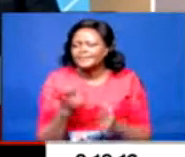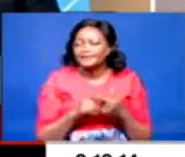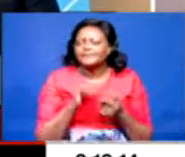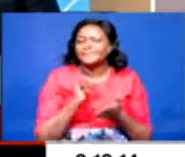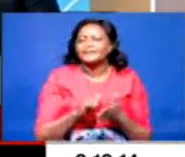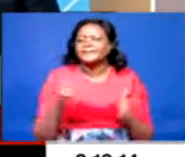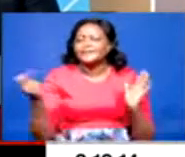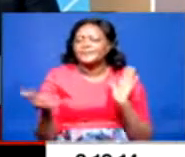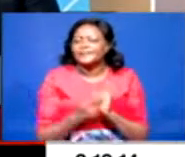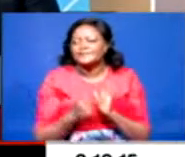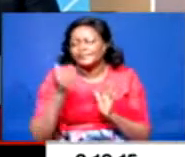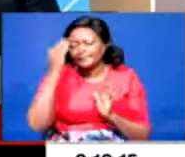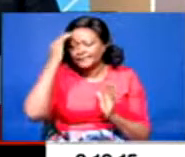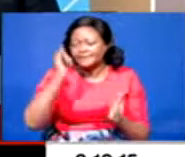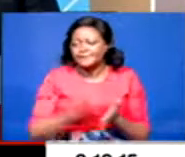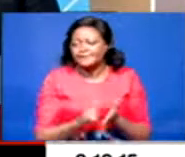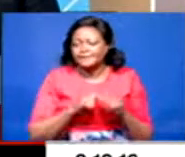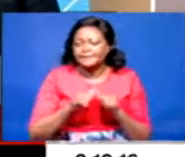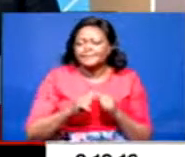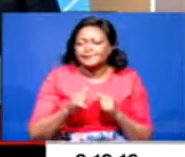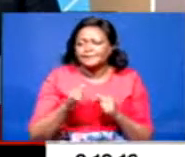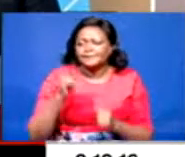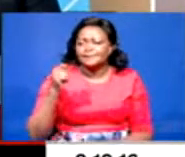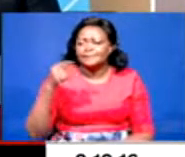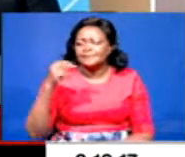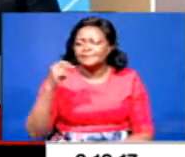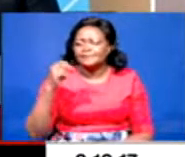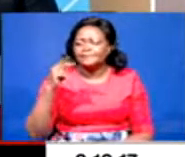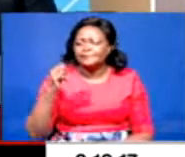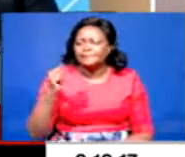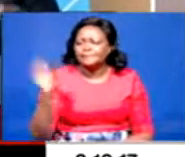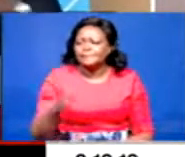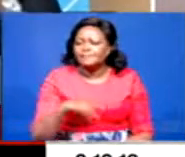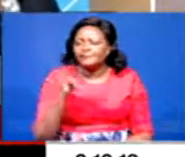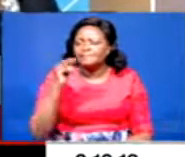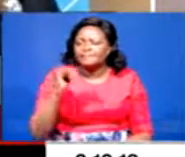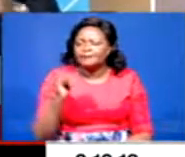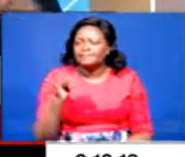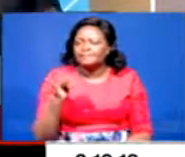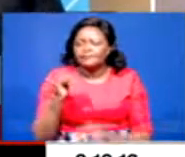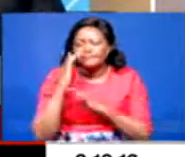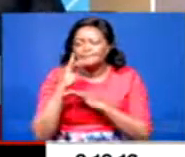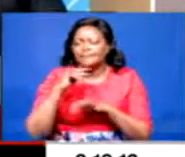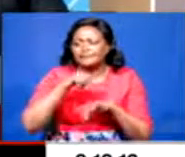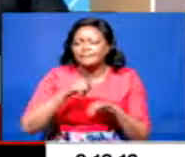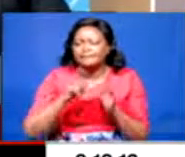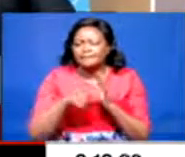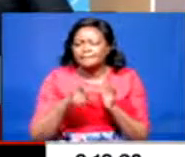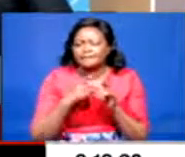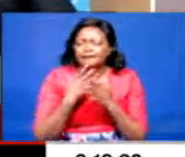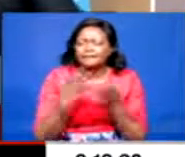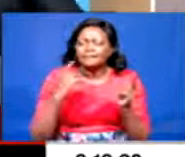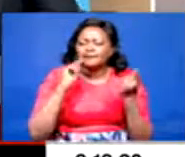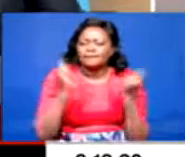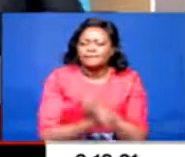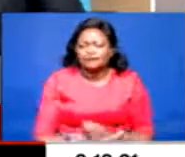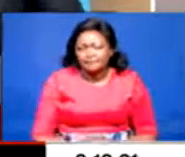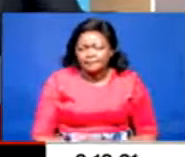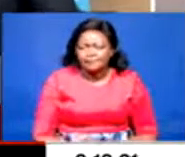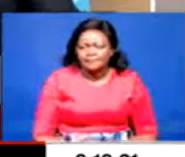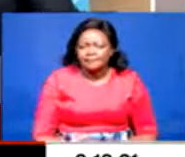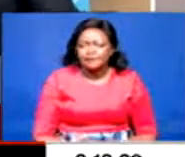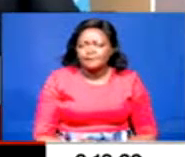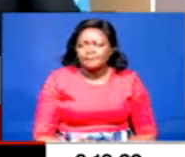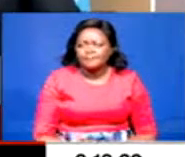point, when you remember the issue of Tharaka Nithi, people went to sleep. An hour or so later, things changed. You understand?